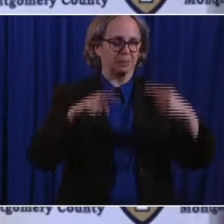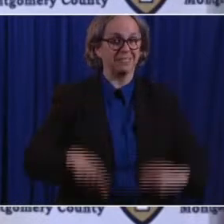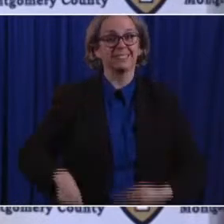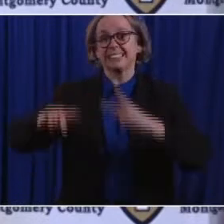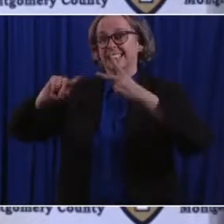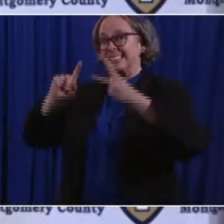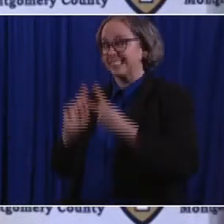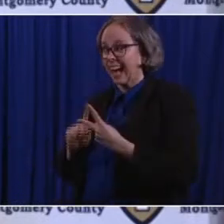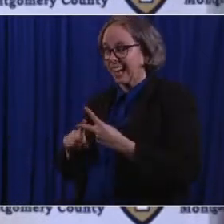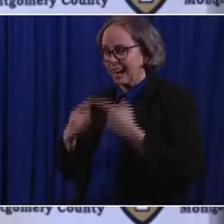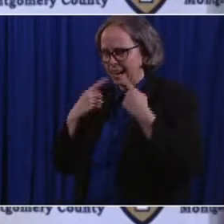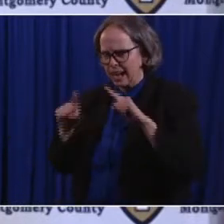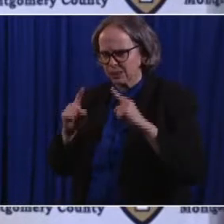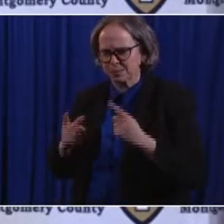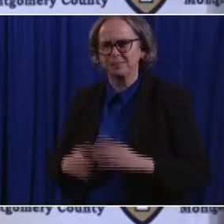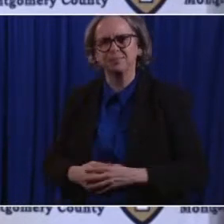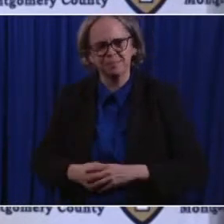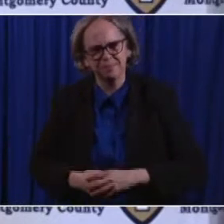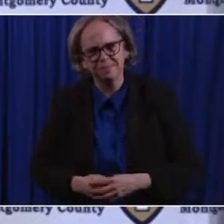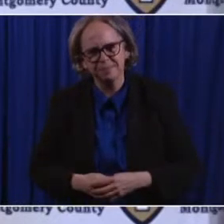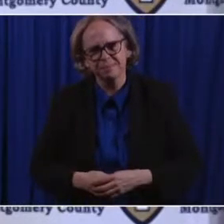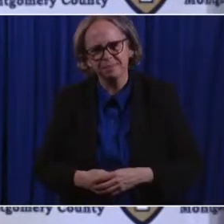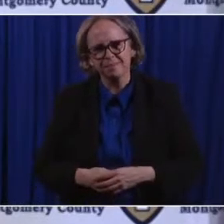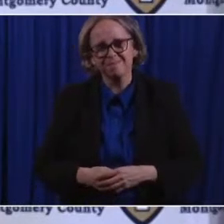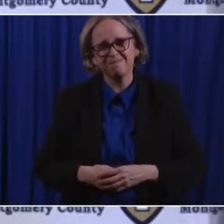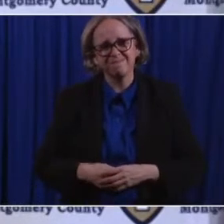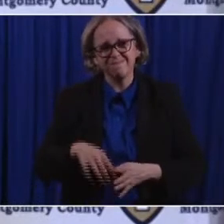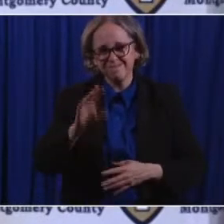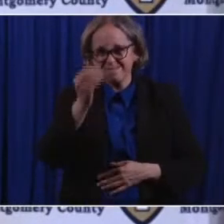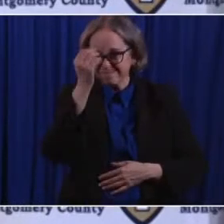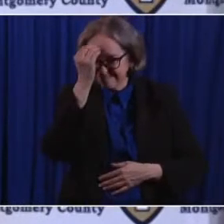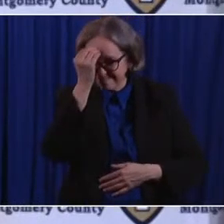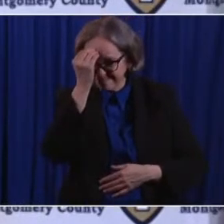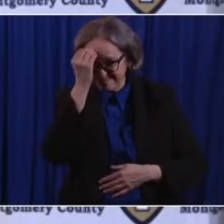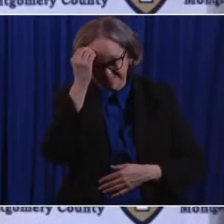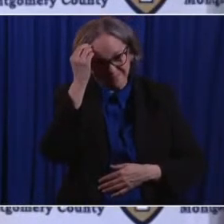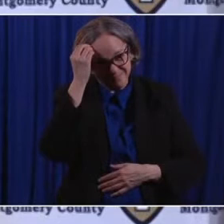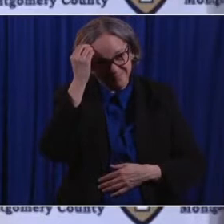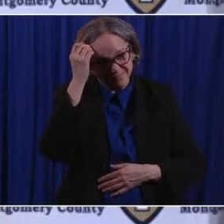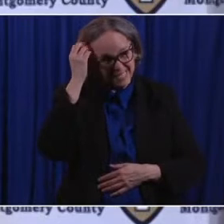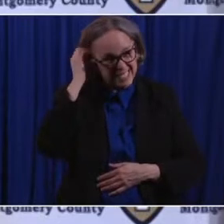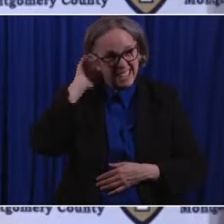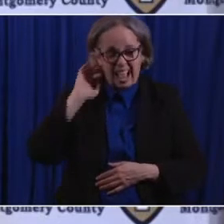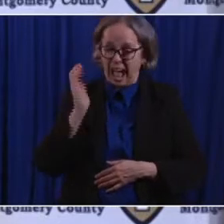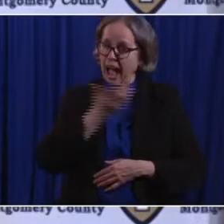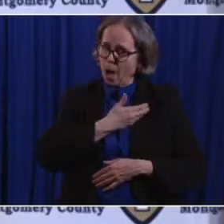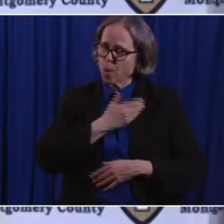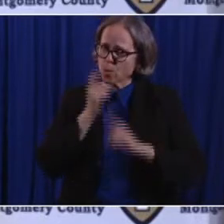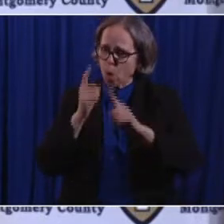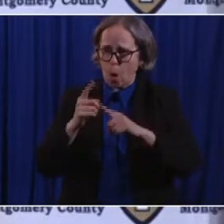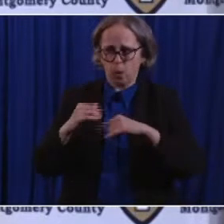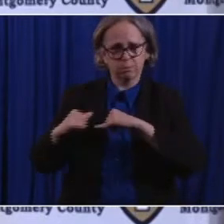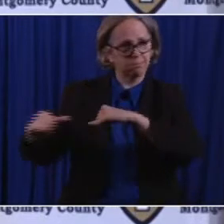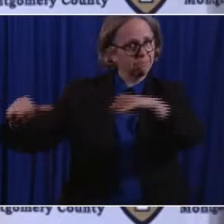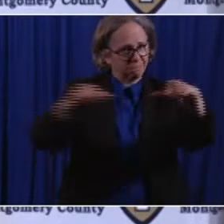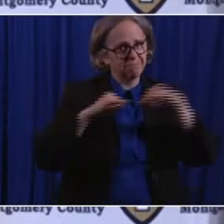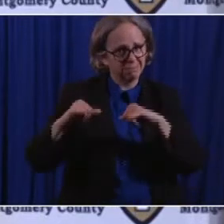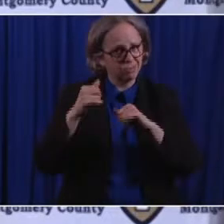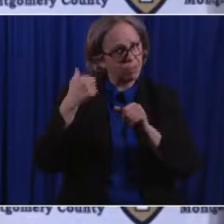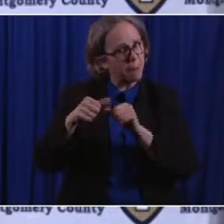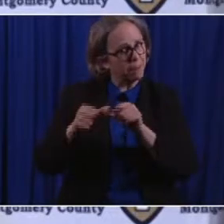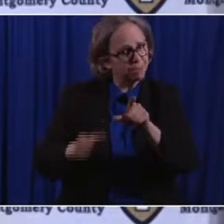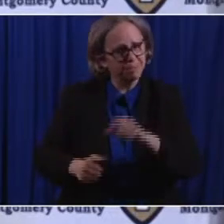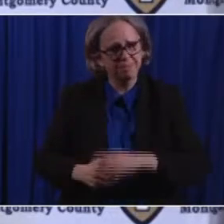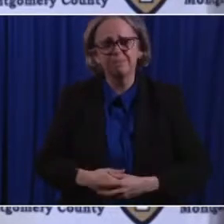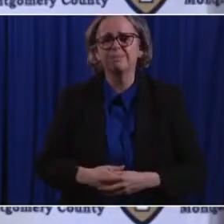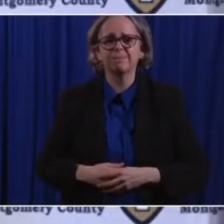again with the same purpose, and that is to increase uptake. We've been hearing from a lot of